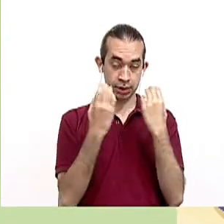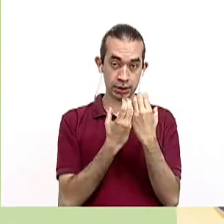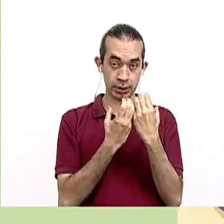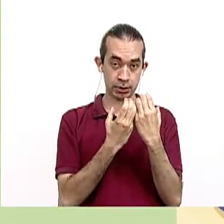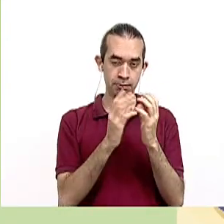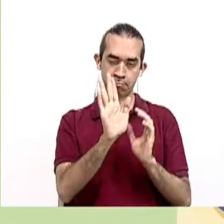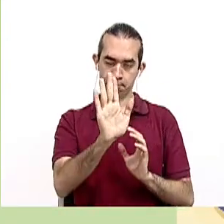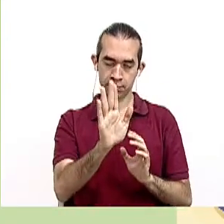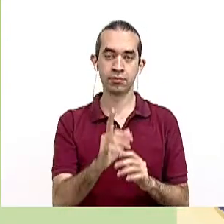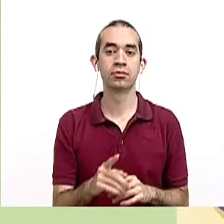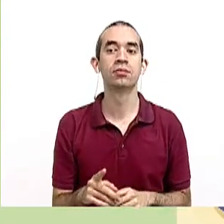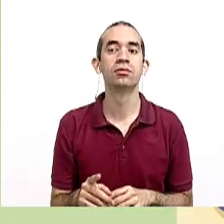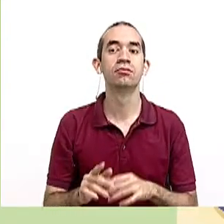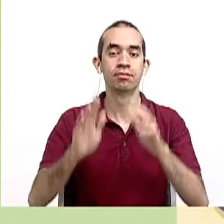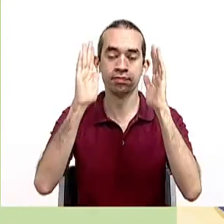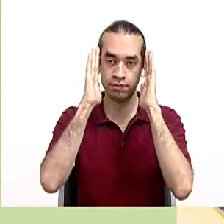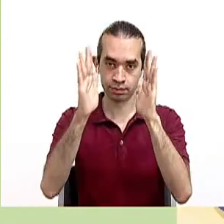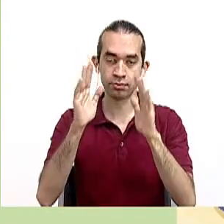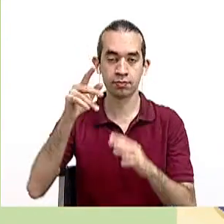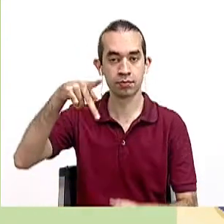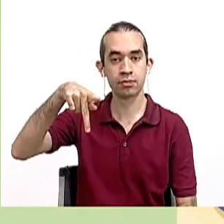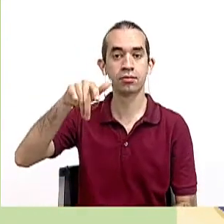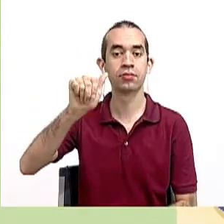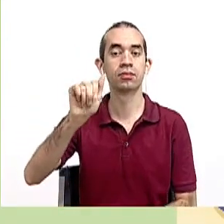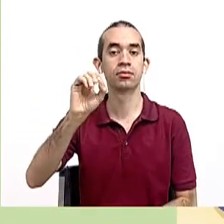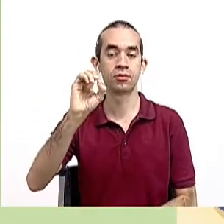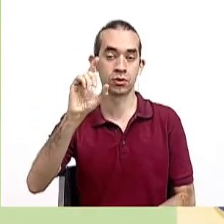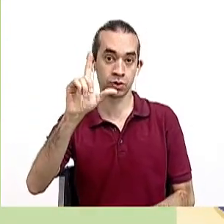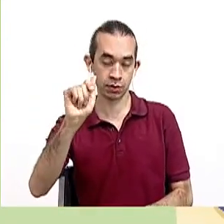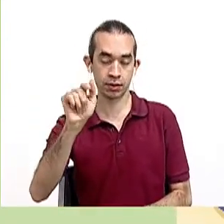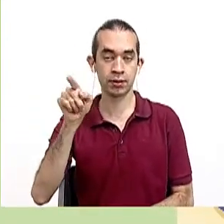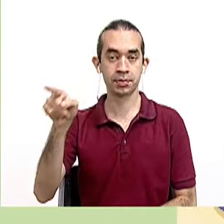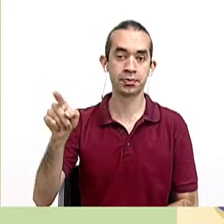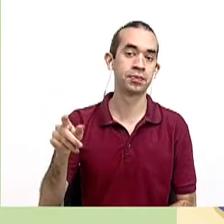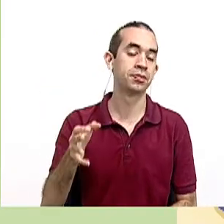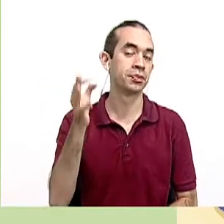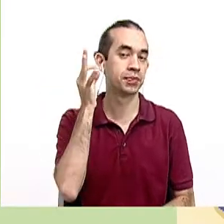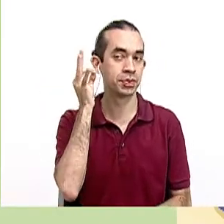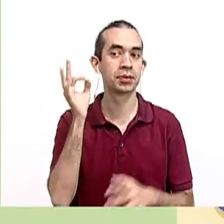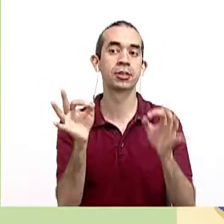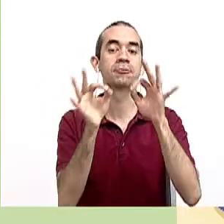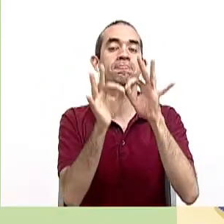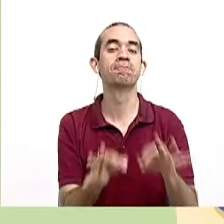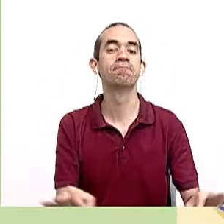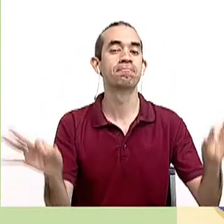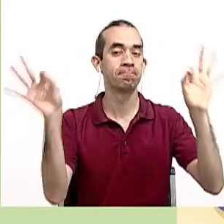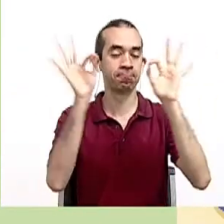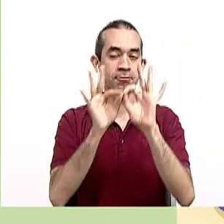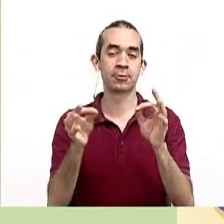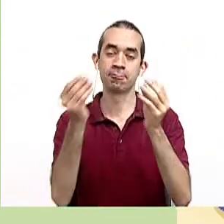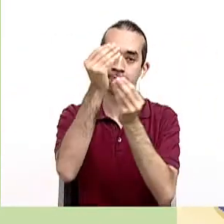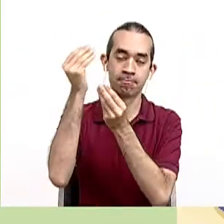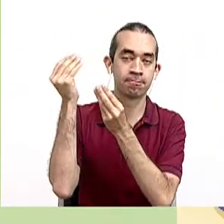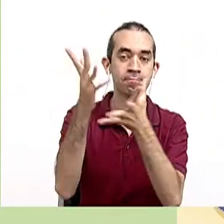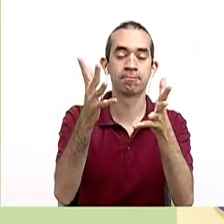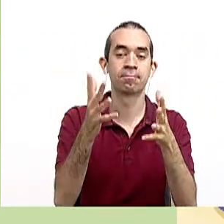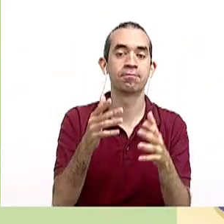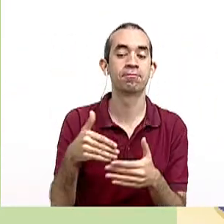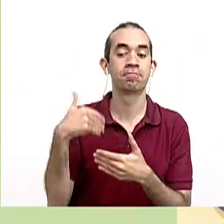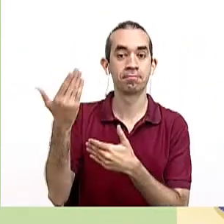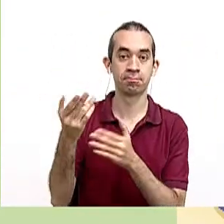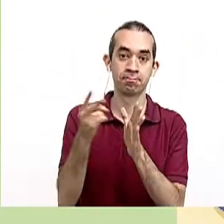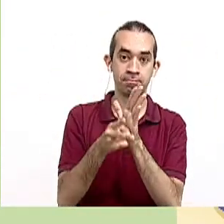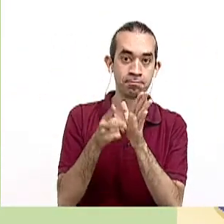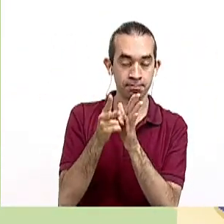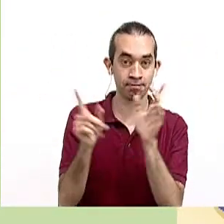let's pay attention to Paola, who has something very important to tell us in the next